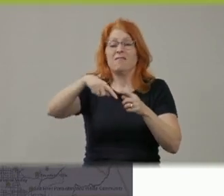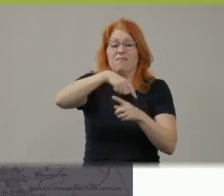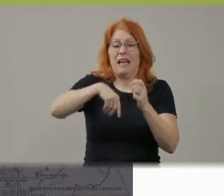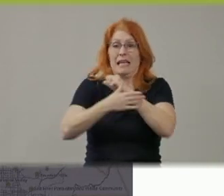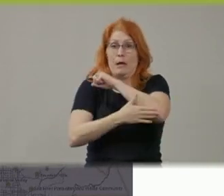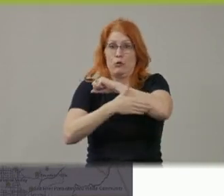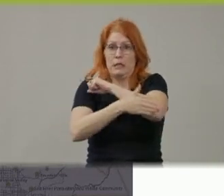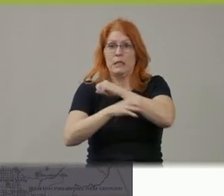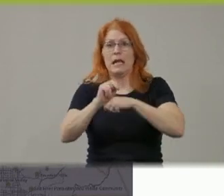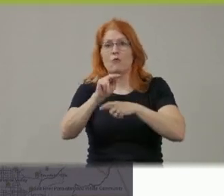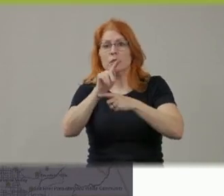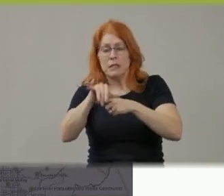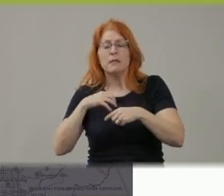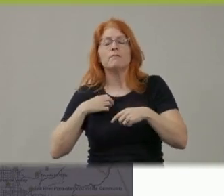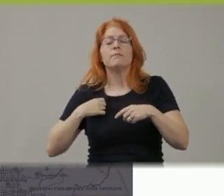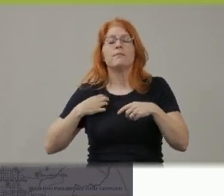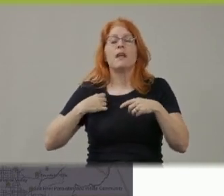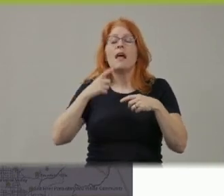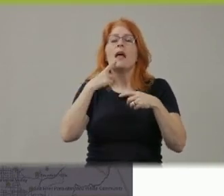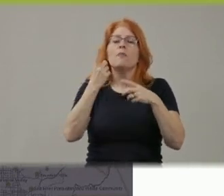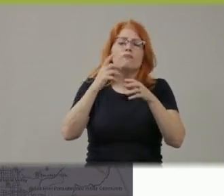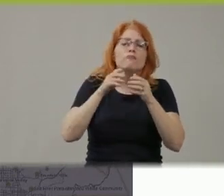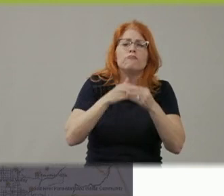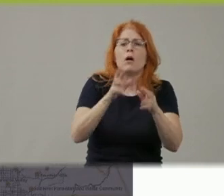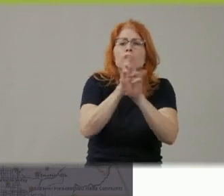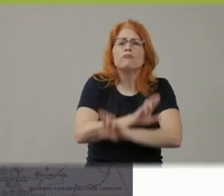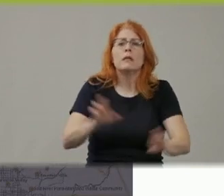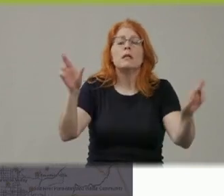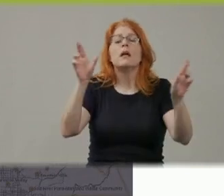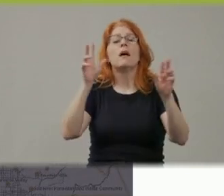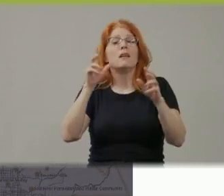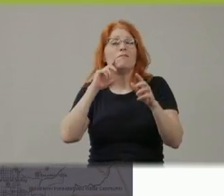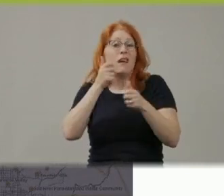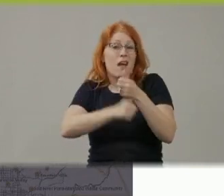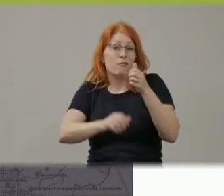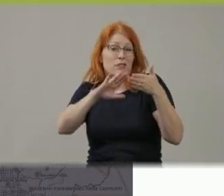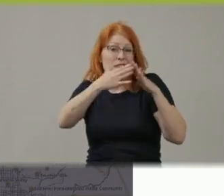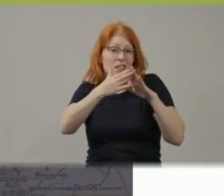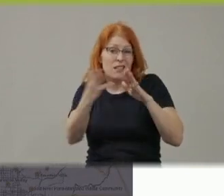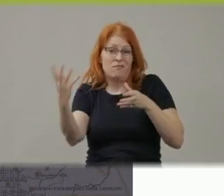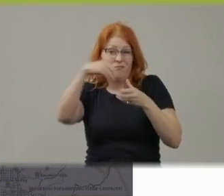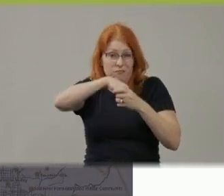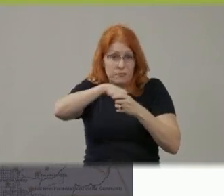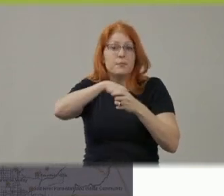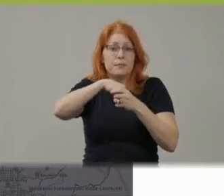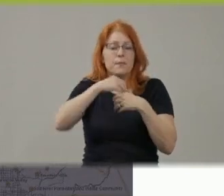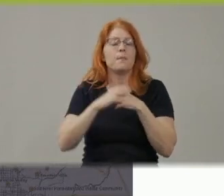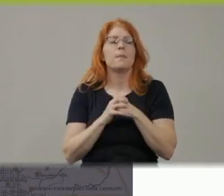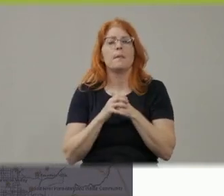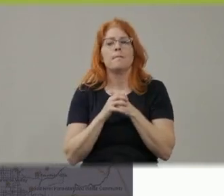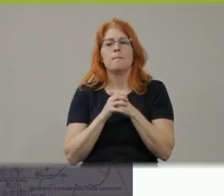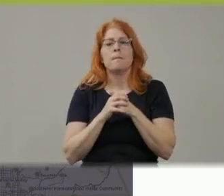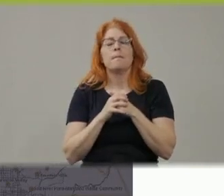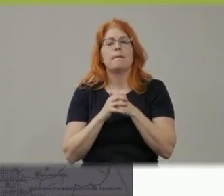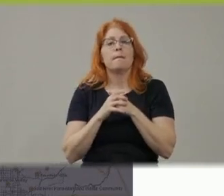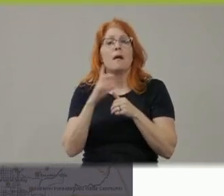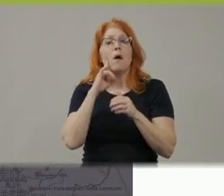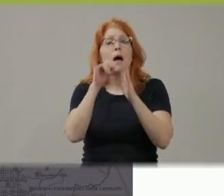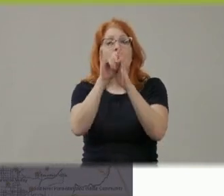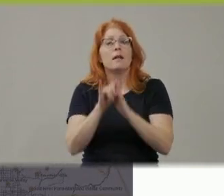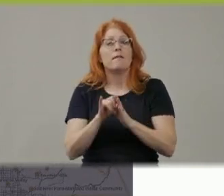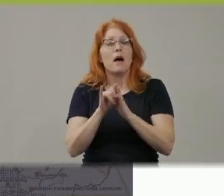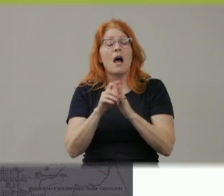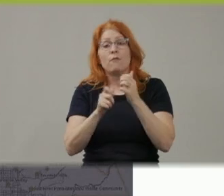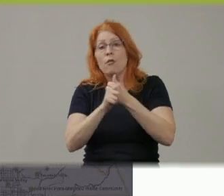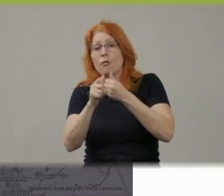county takes lead on writing this plan, and it incorporates every single city and town. And this is where we identify what our